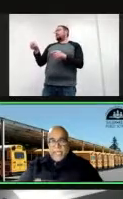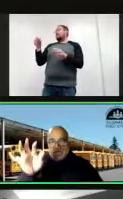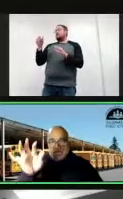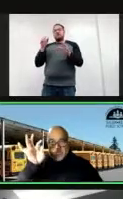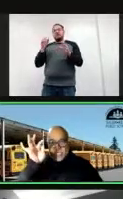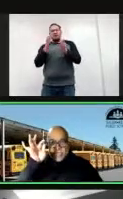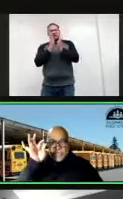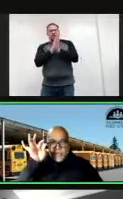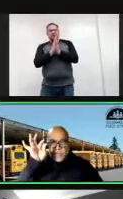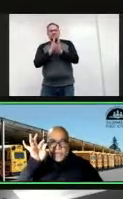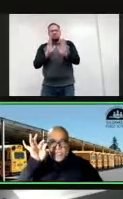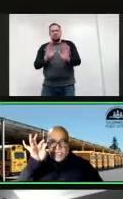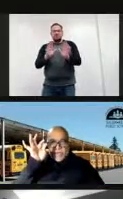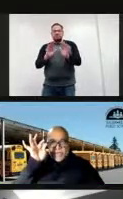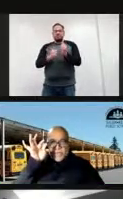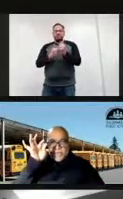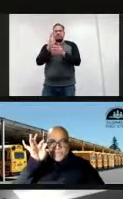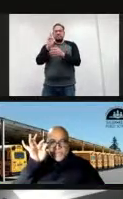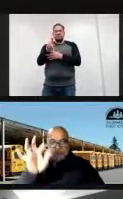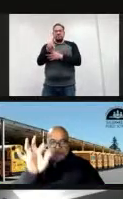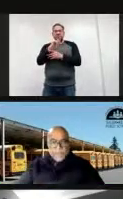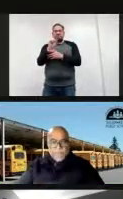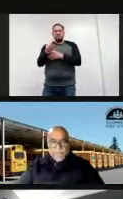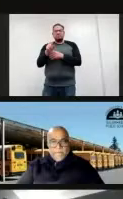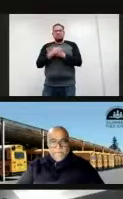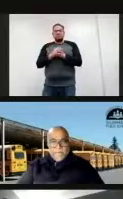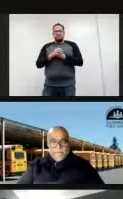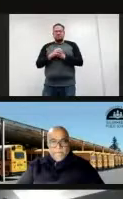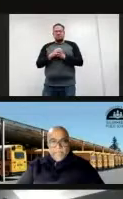you just a follow-up question? Sure.